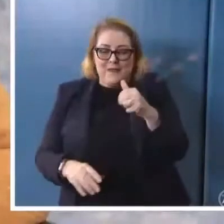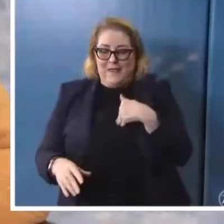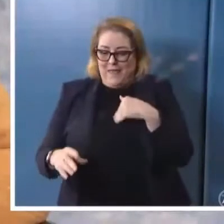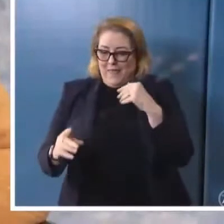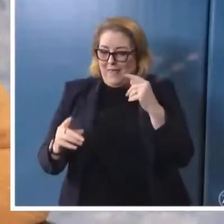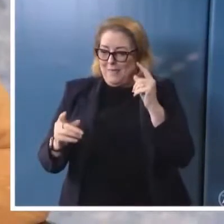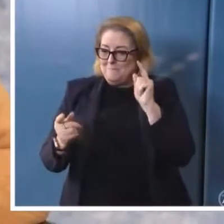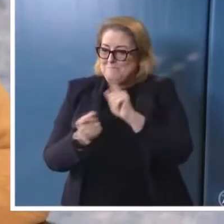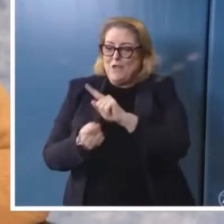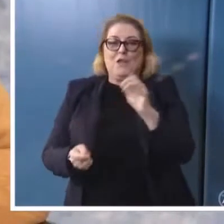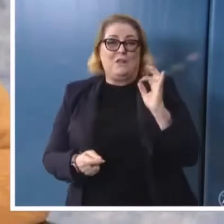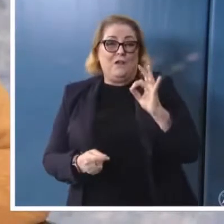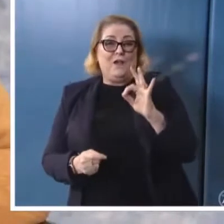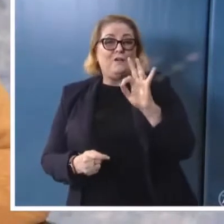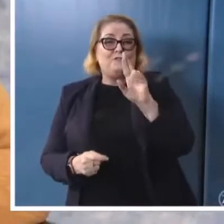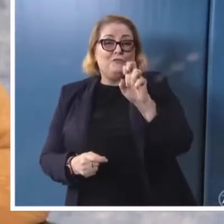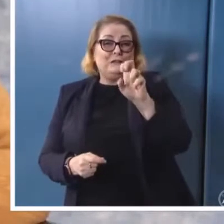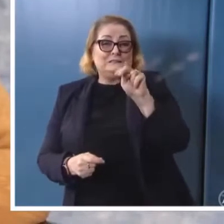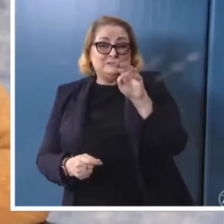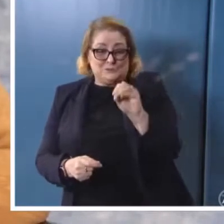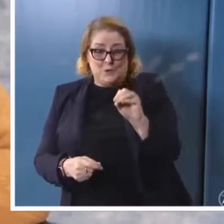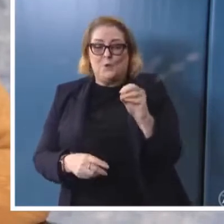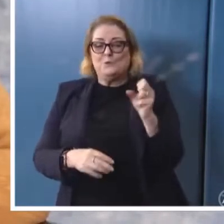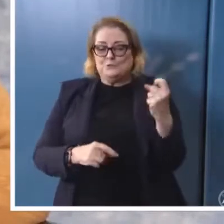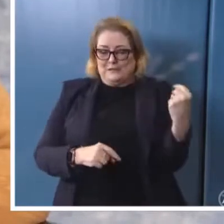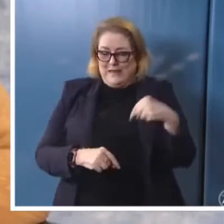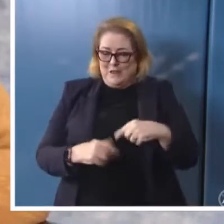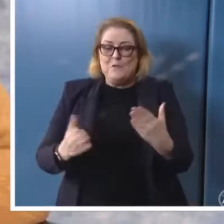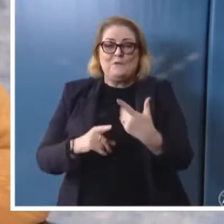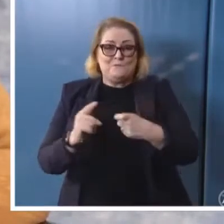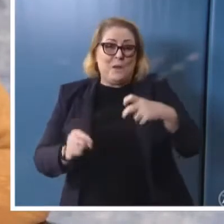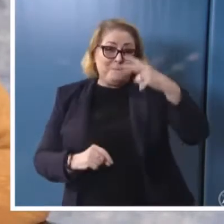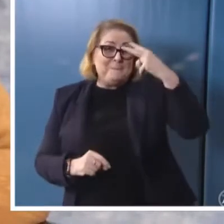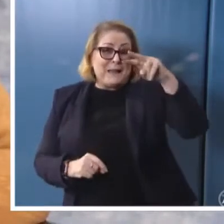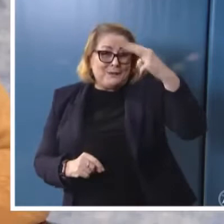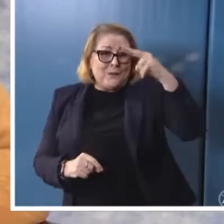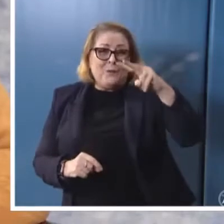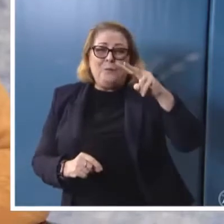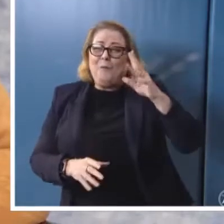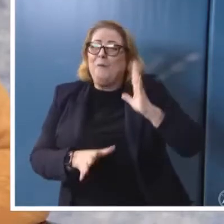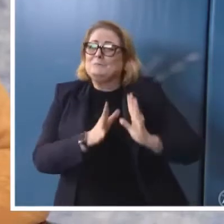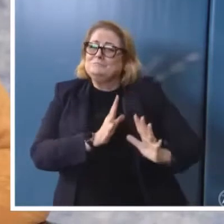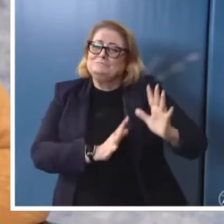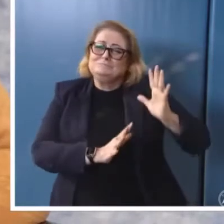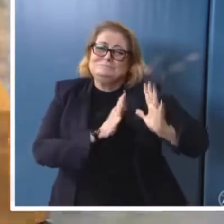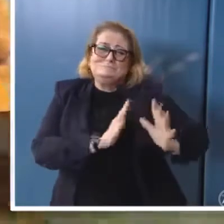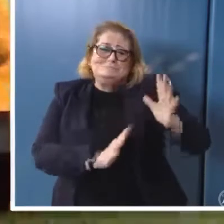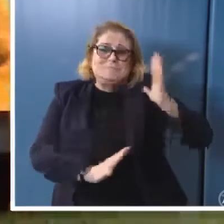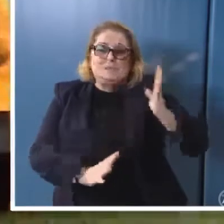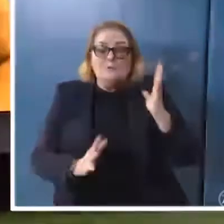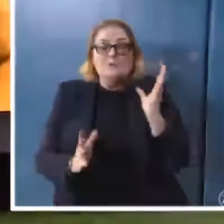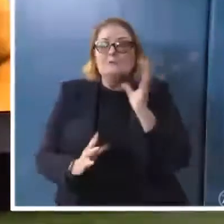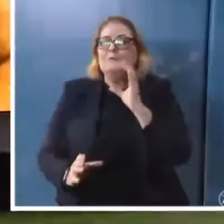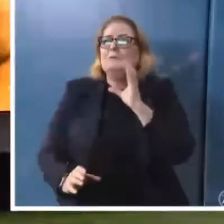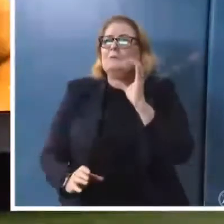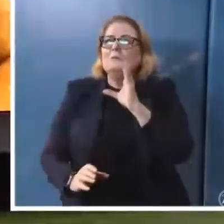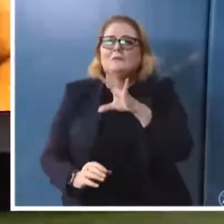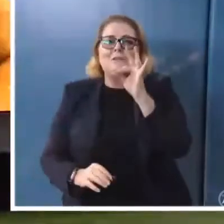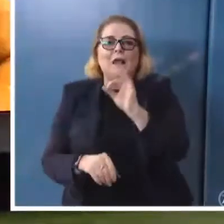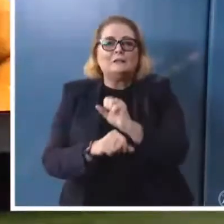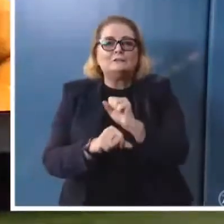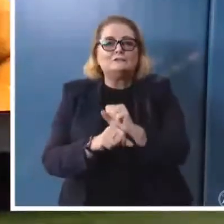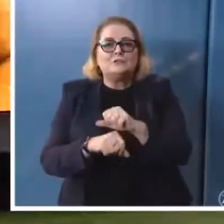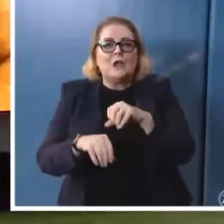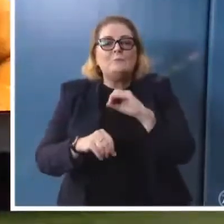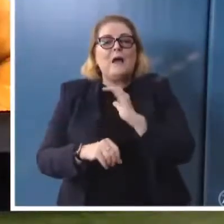Fresno. She's from Reedley, California. She came to this country from Mexico decades and decades ago to find a job in our fields.